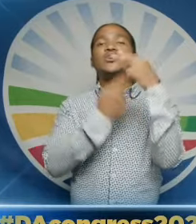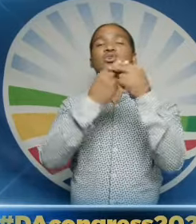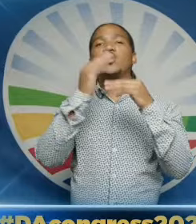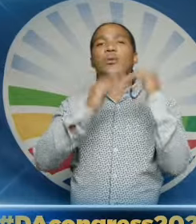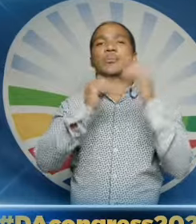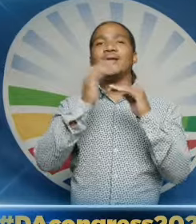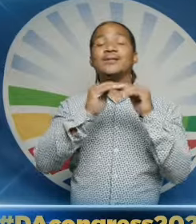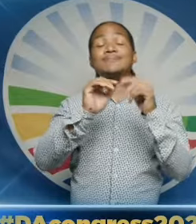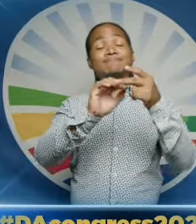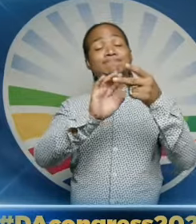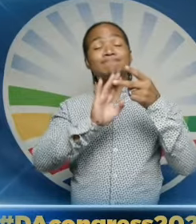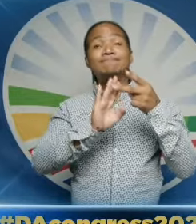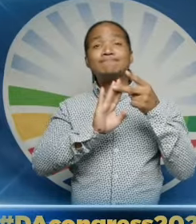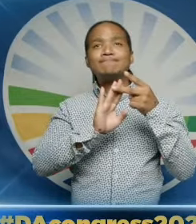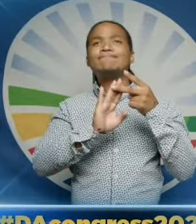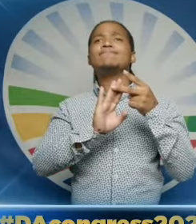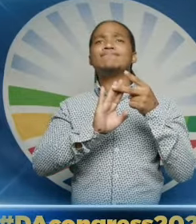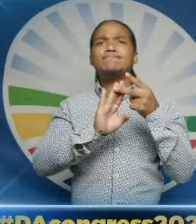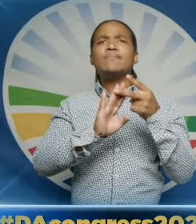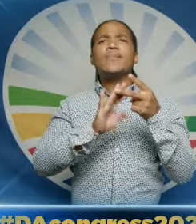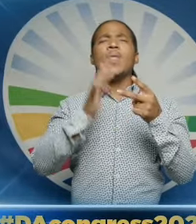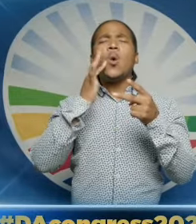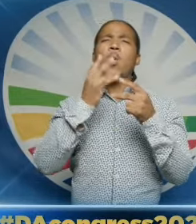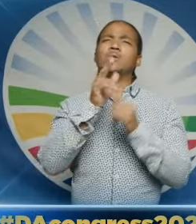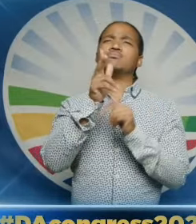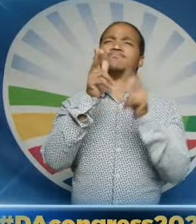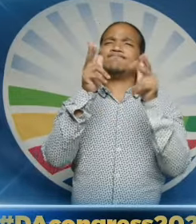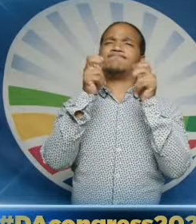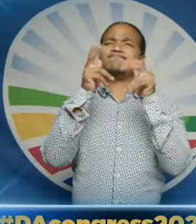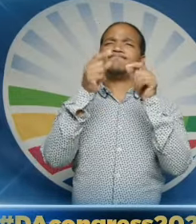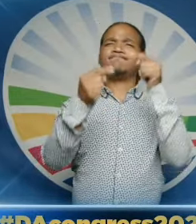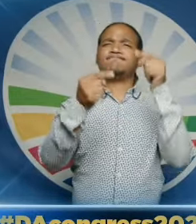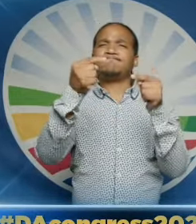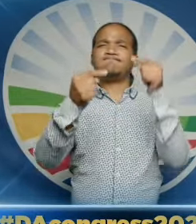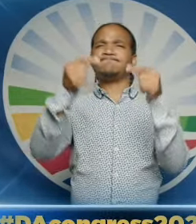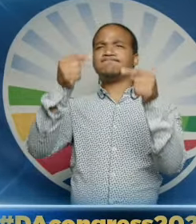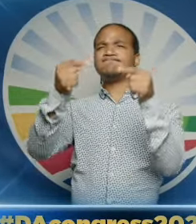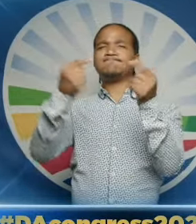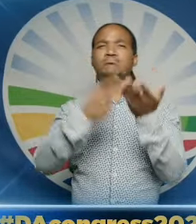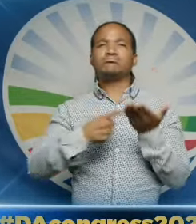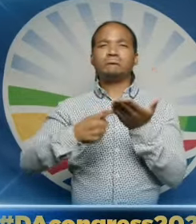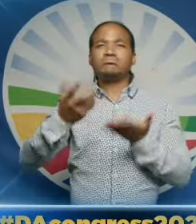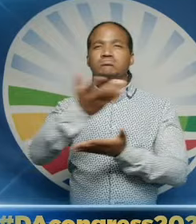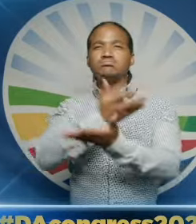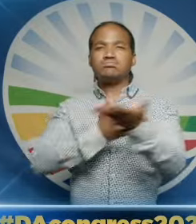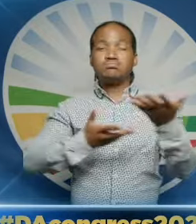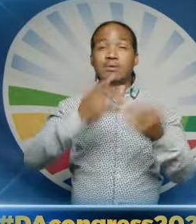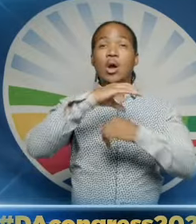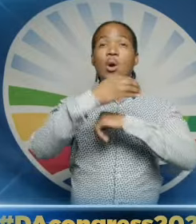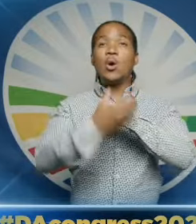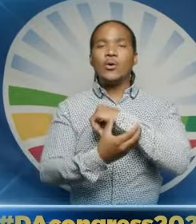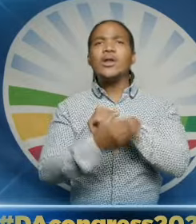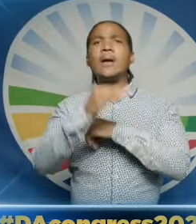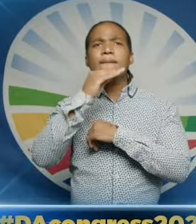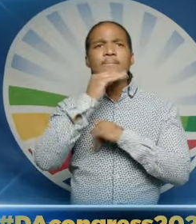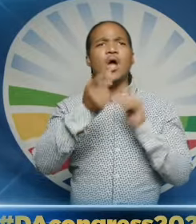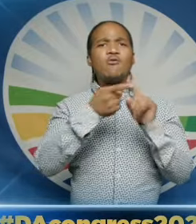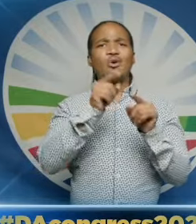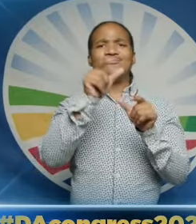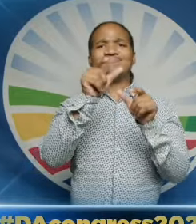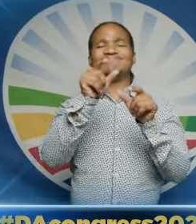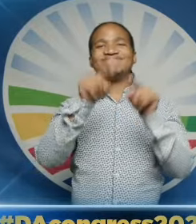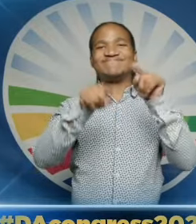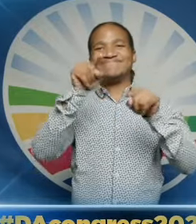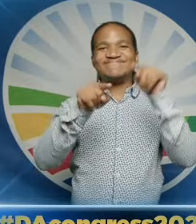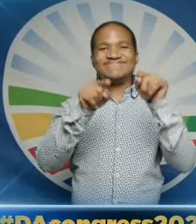And secondly, having listened to the debates and the discussions in the build-up to Congress and the messages from various candidates, it